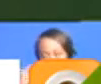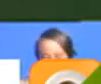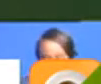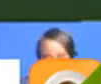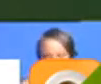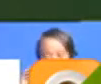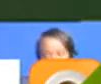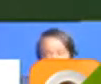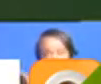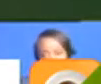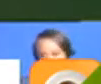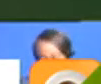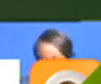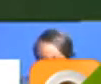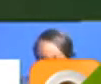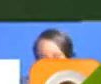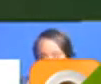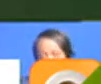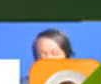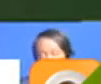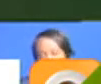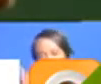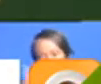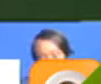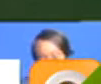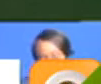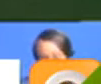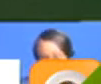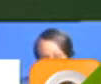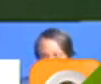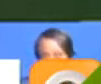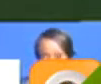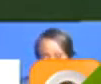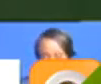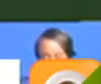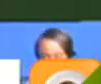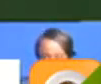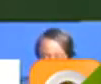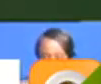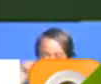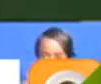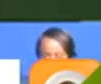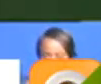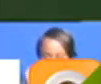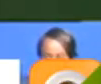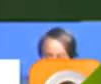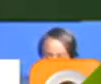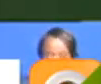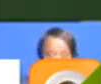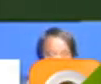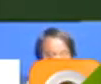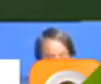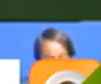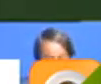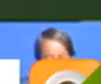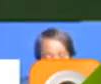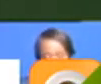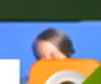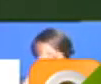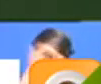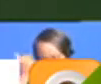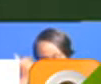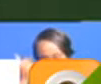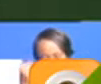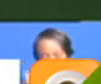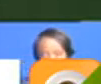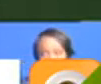responsibilities of representation. We want them to be effective so that we can better deliver to the